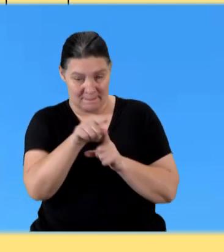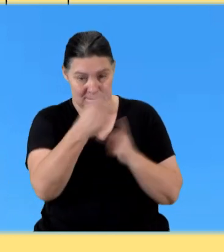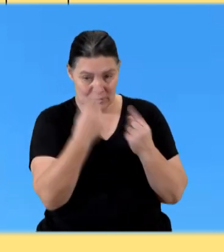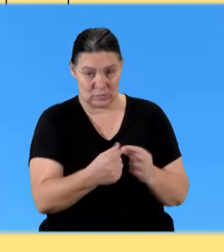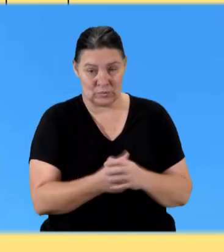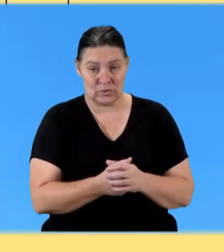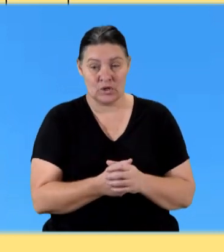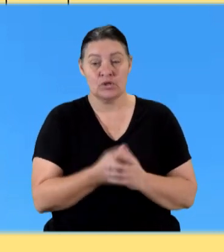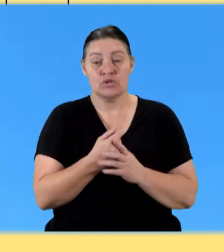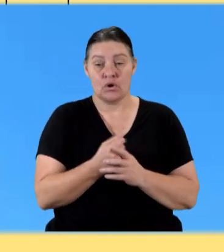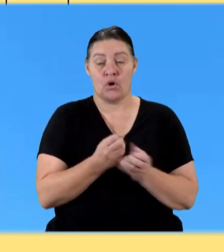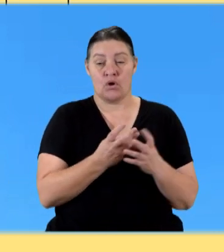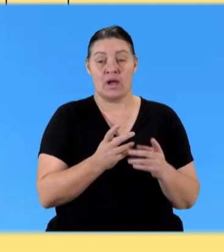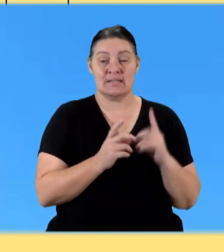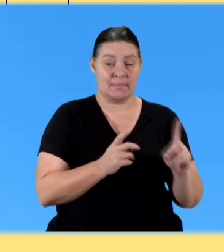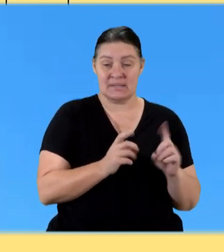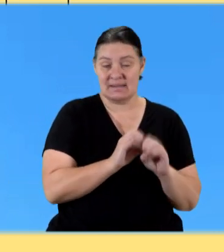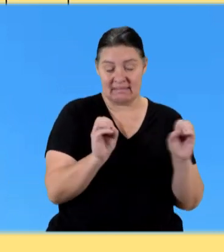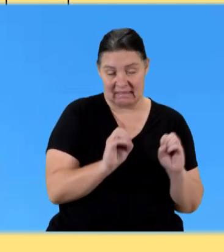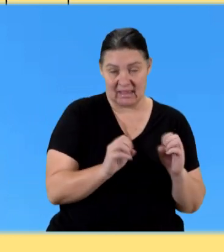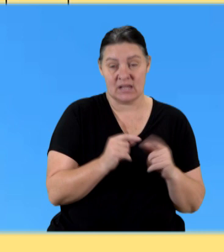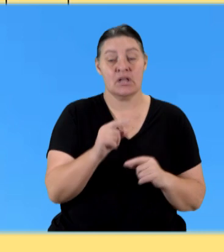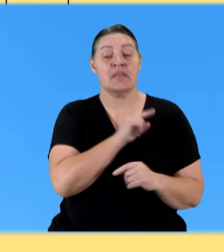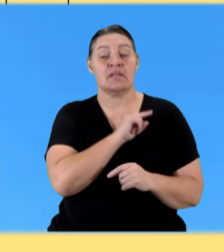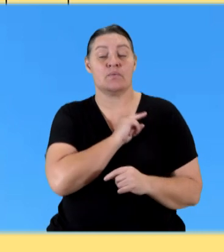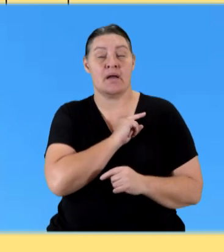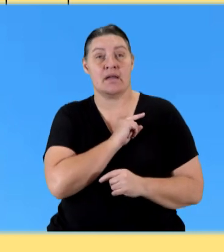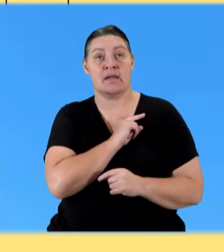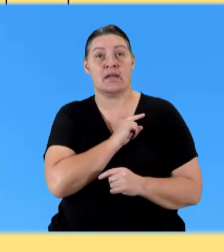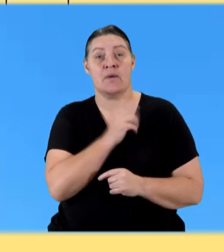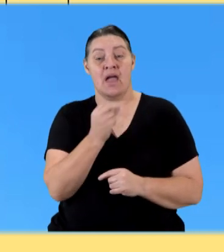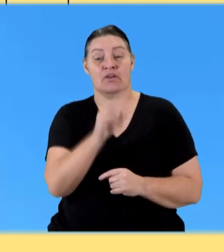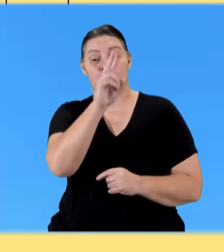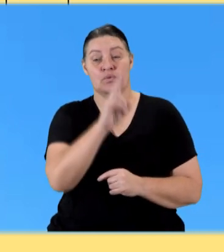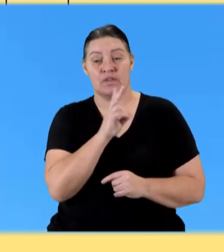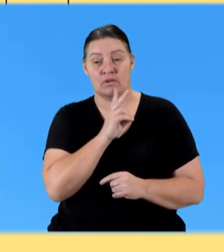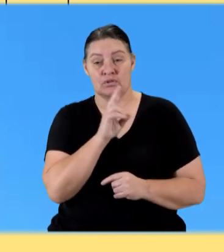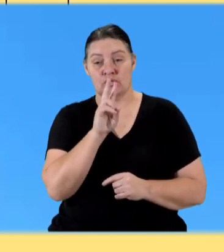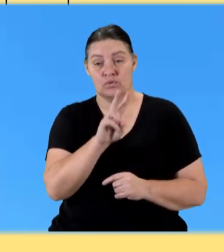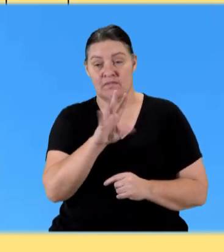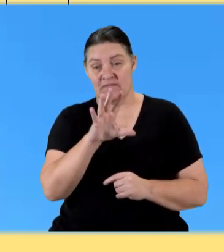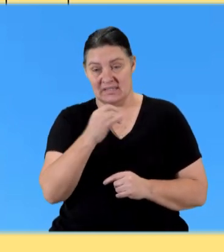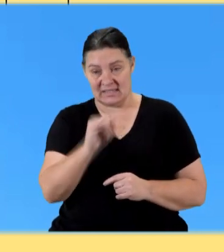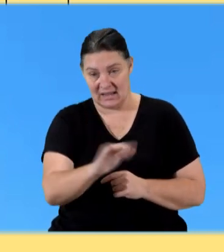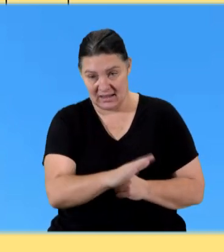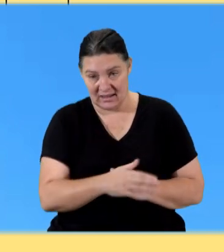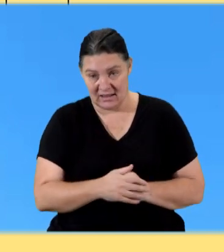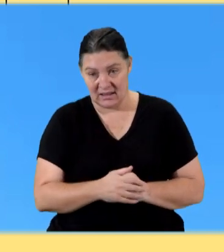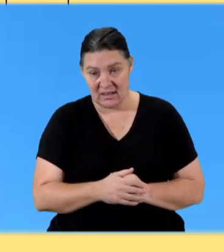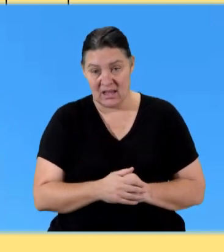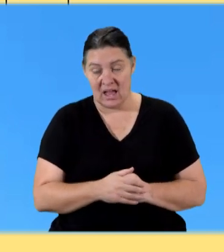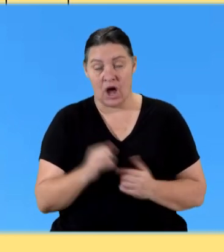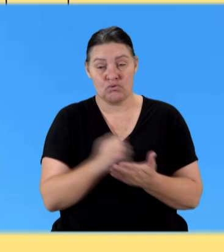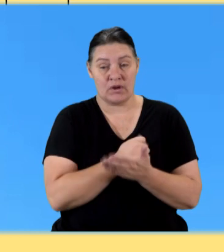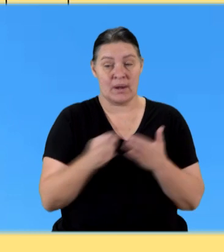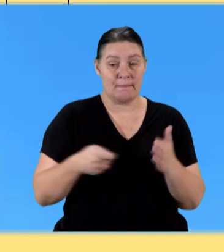that. So on our general debits, there was nothing, hence we will have the 2,250 still. And on